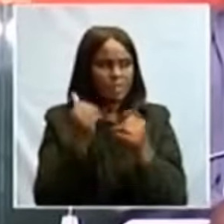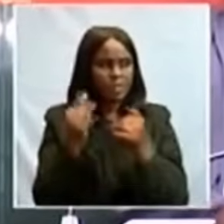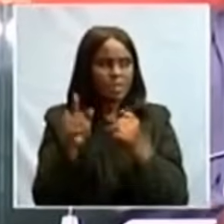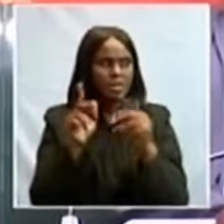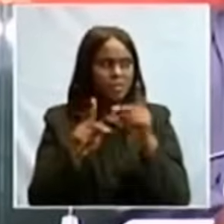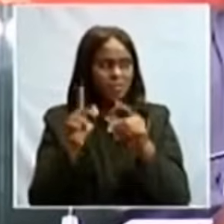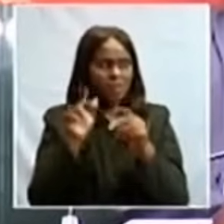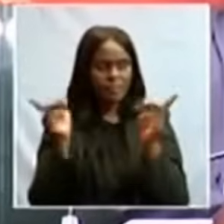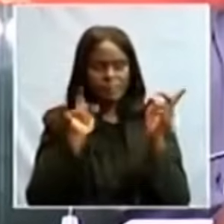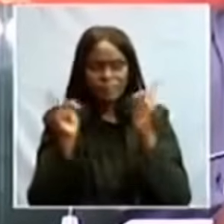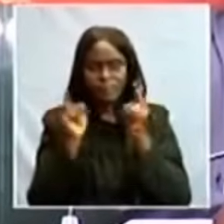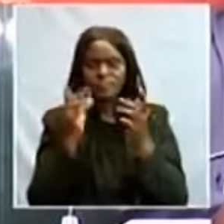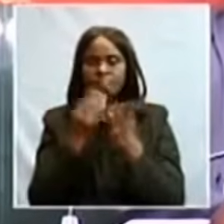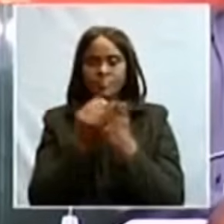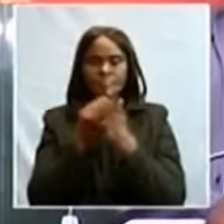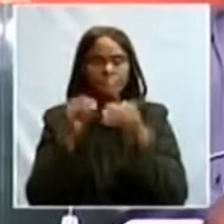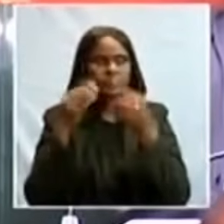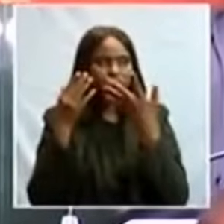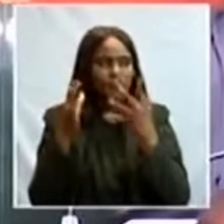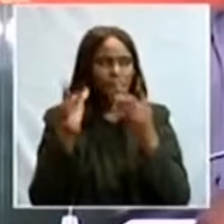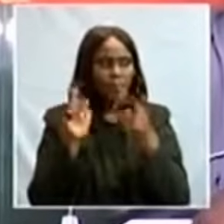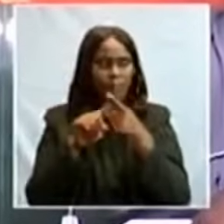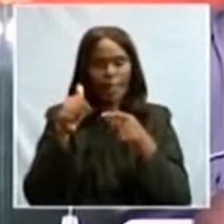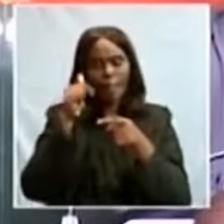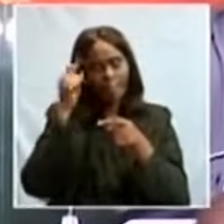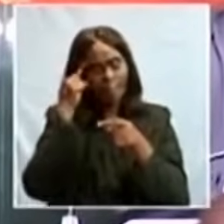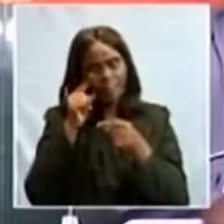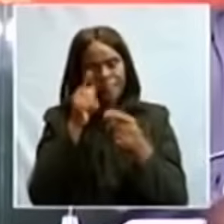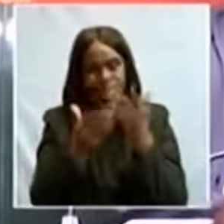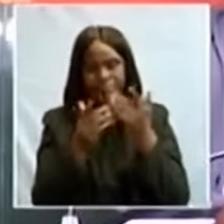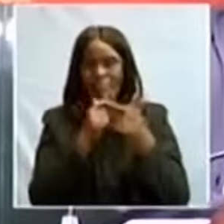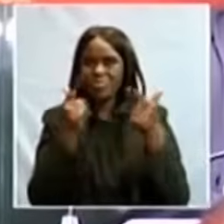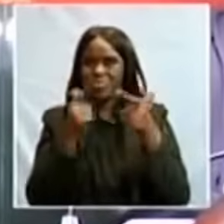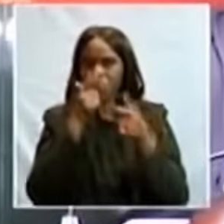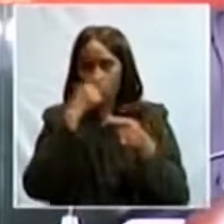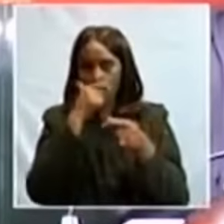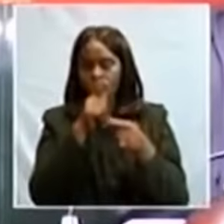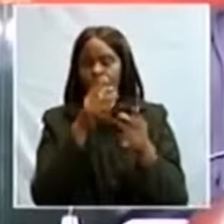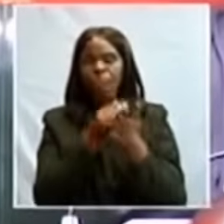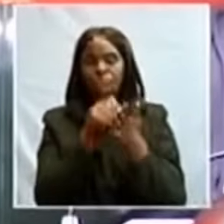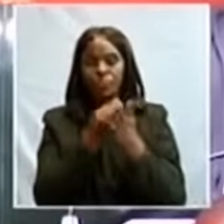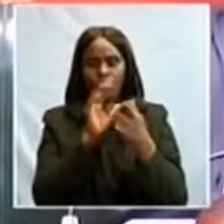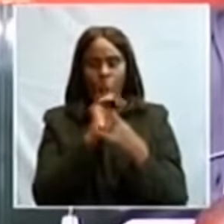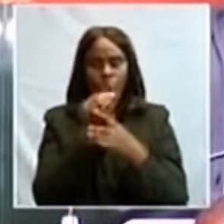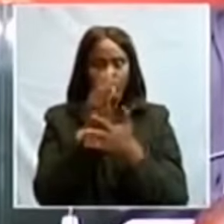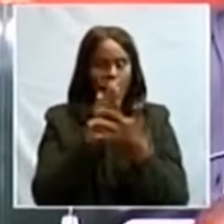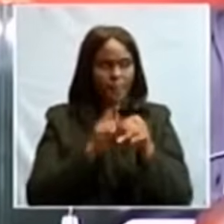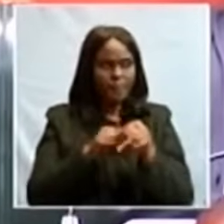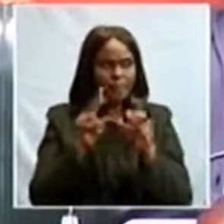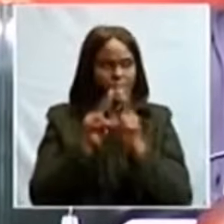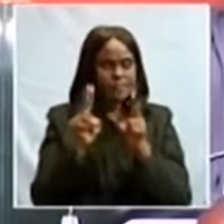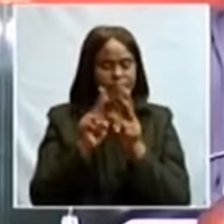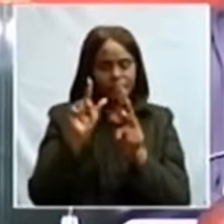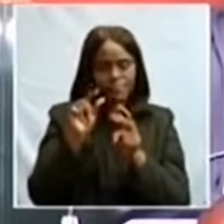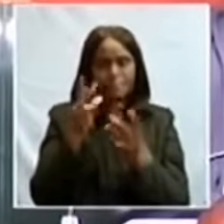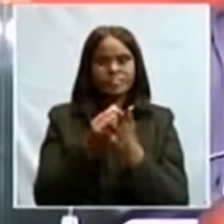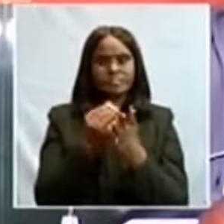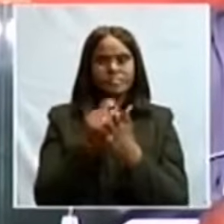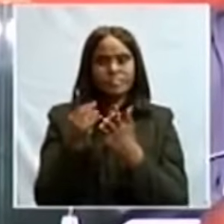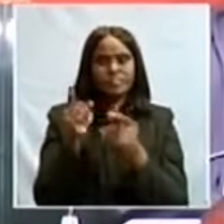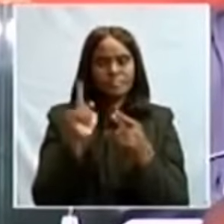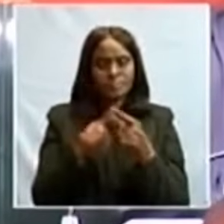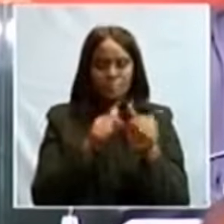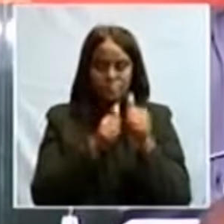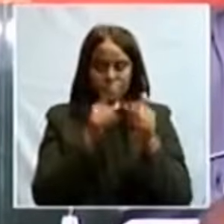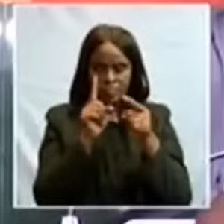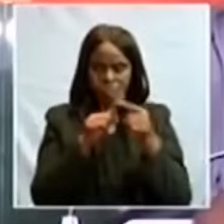when they hear that money has been given out, they think maybe it's a big chunk of money, or sometimes it's a very small amount of money,